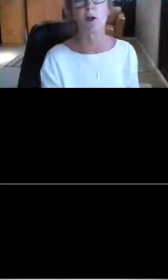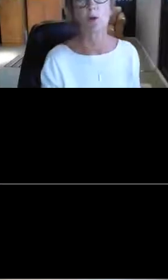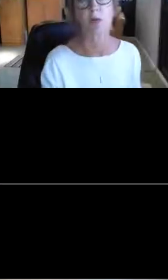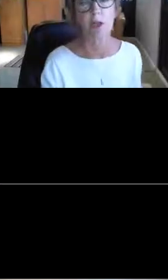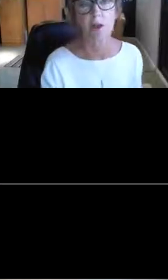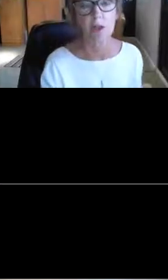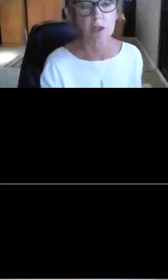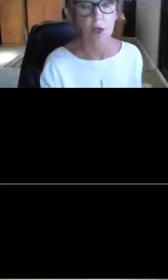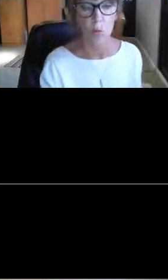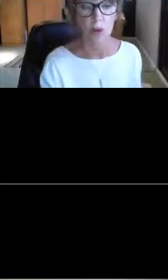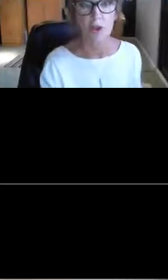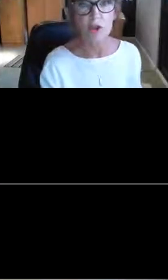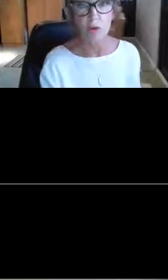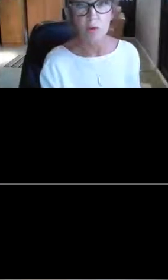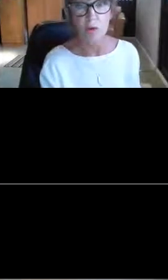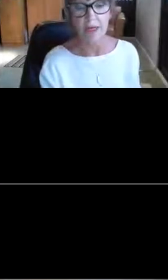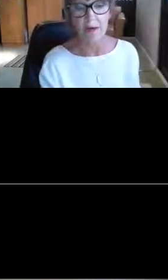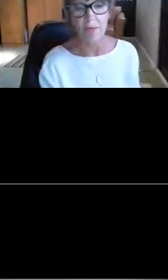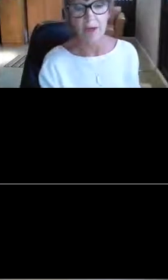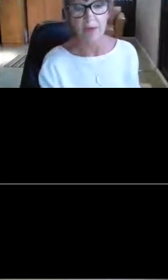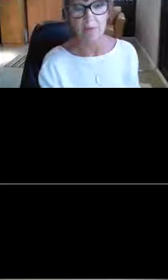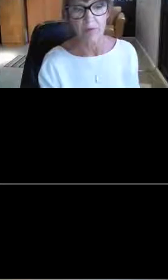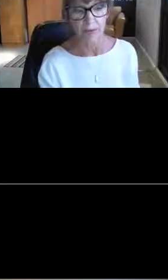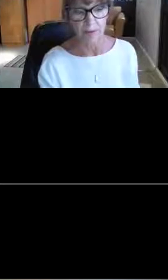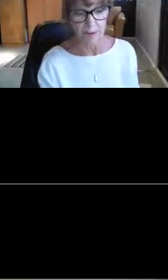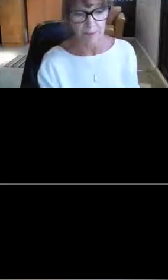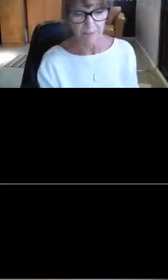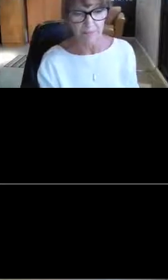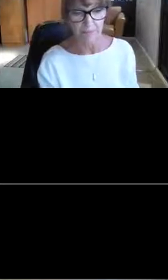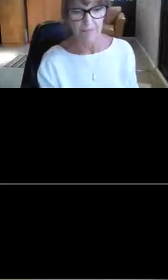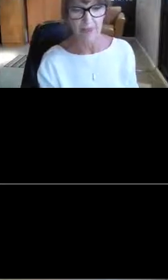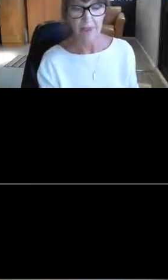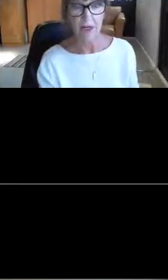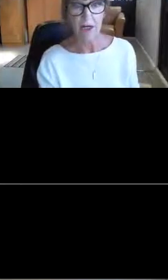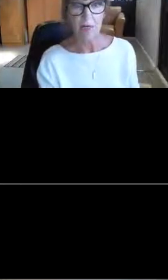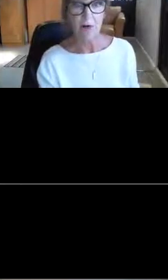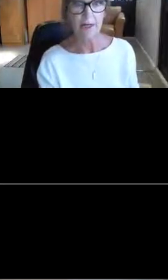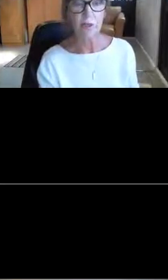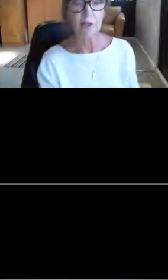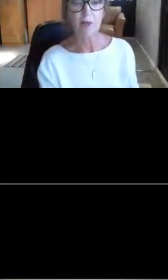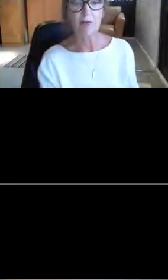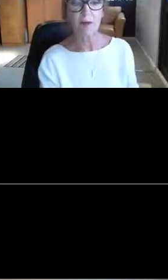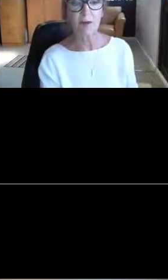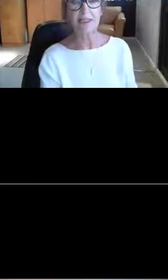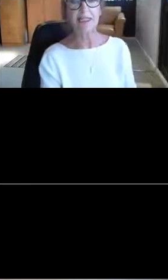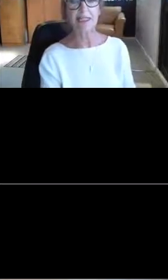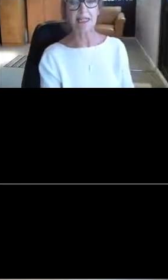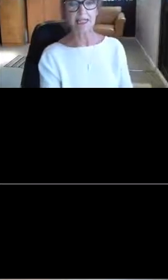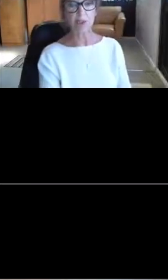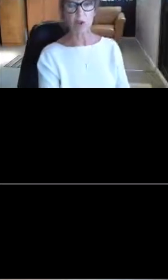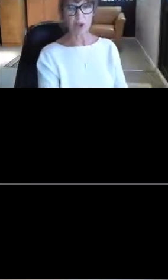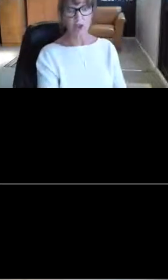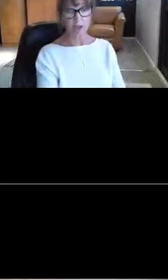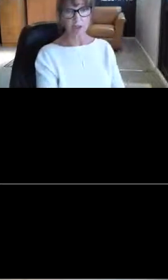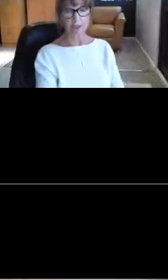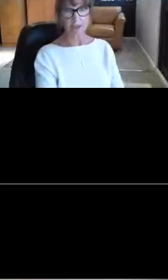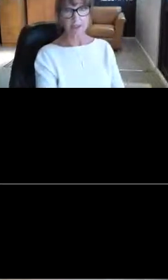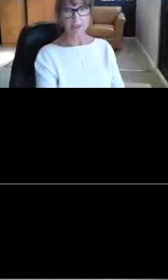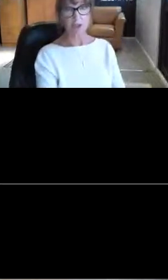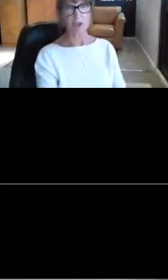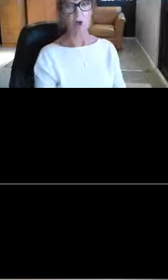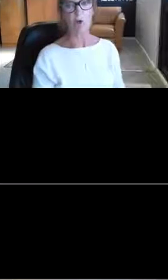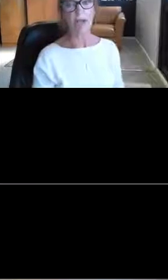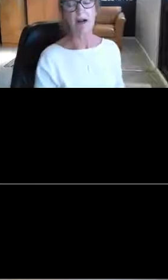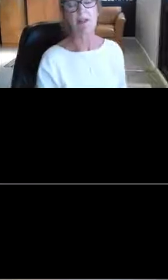us on 0300 123 5000. Right, we're going to be focusing today's question and